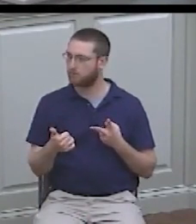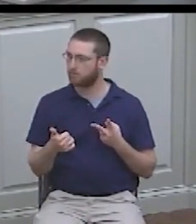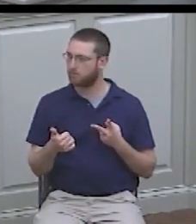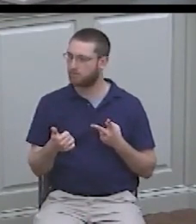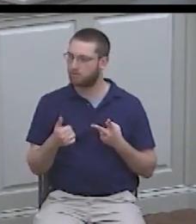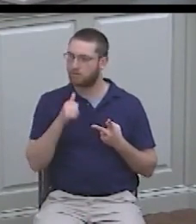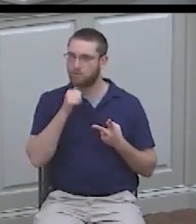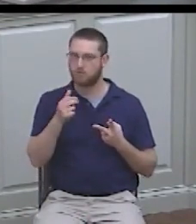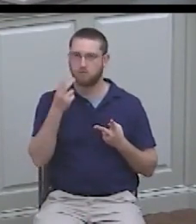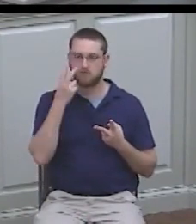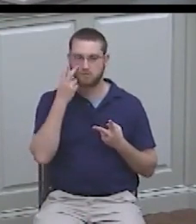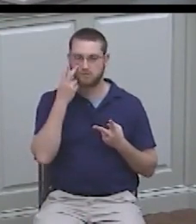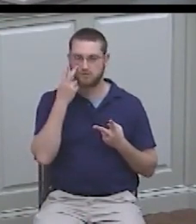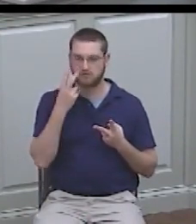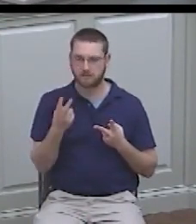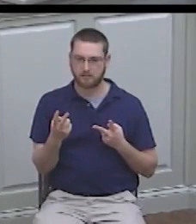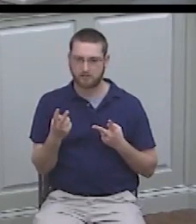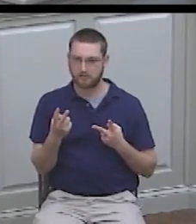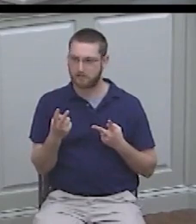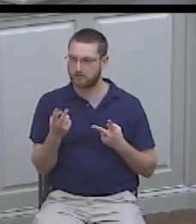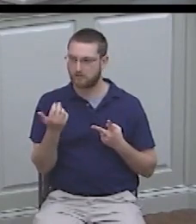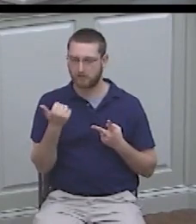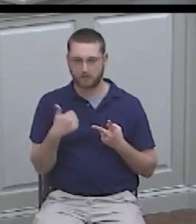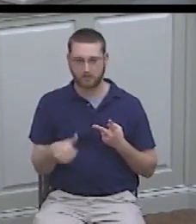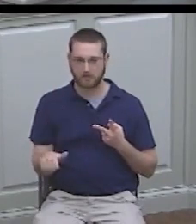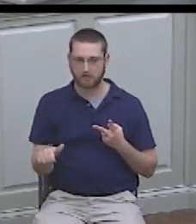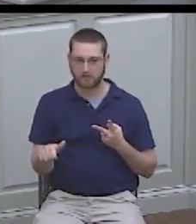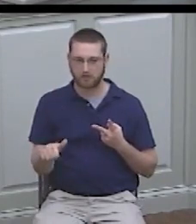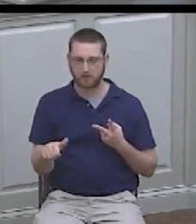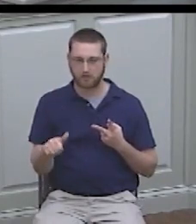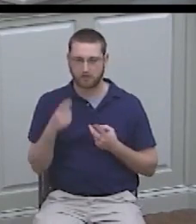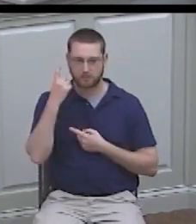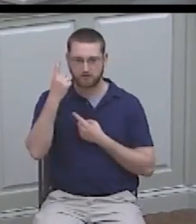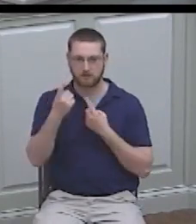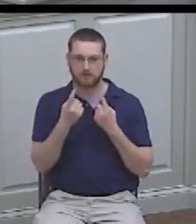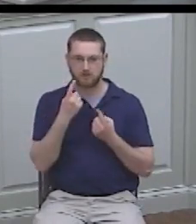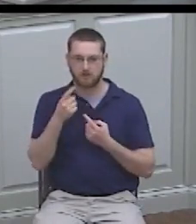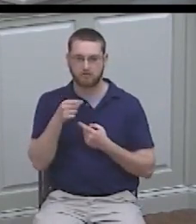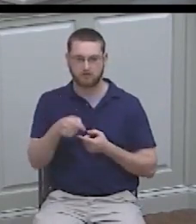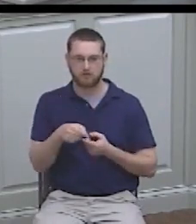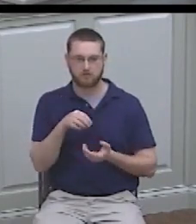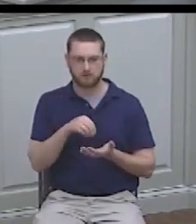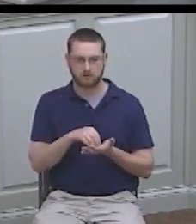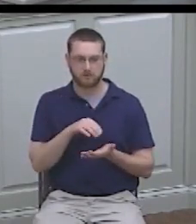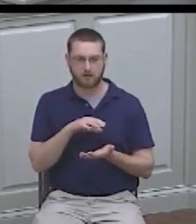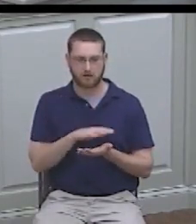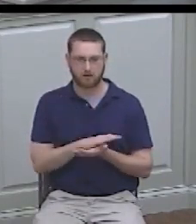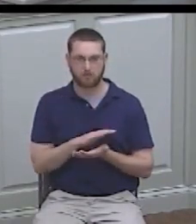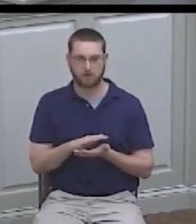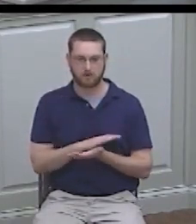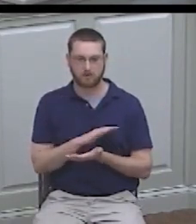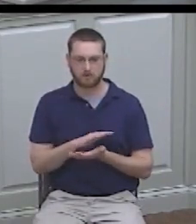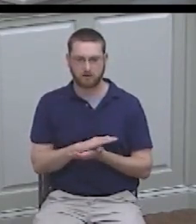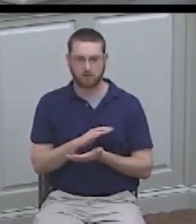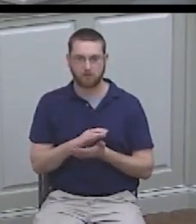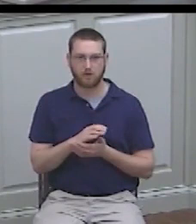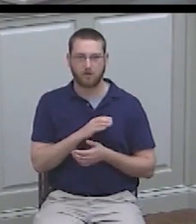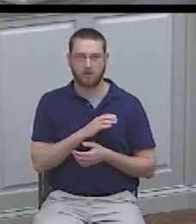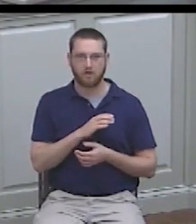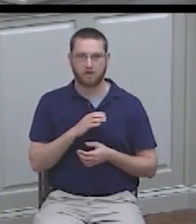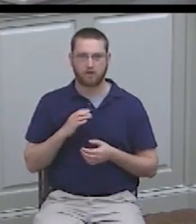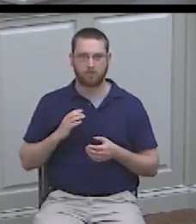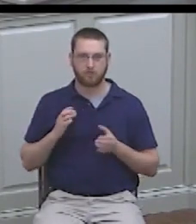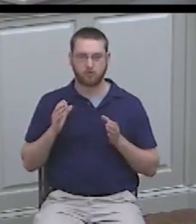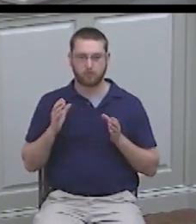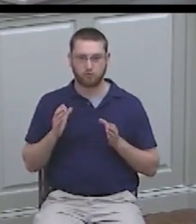I don't see any consideration in this document for when a commissioner or a commissioners